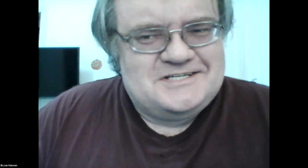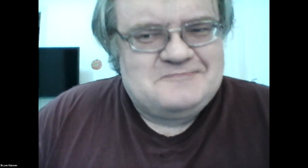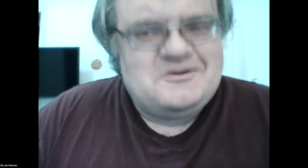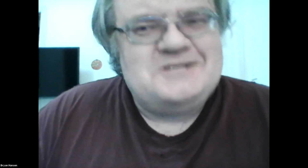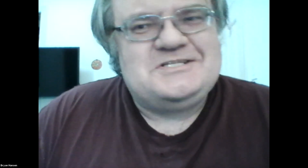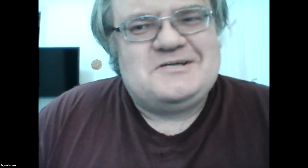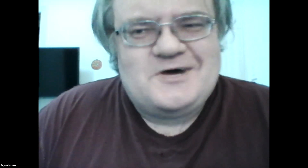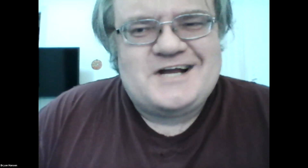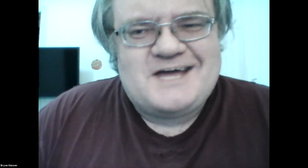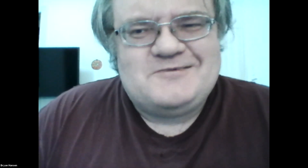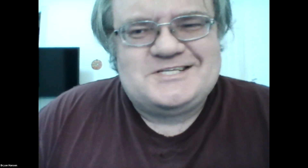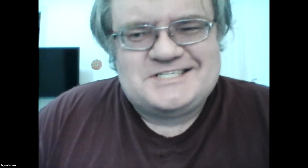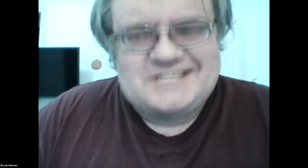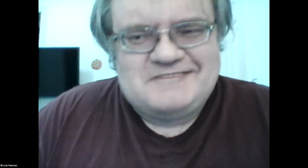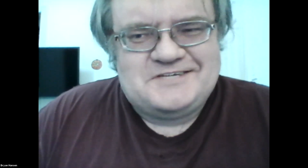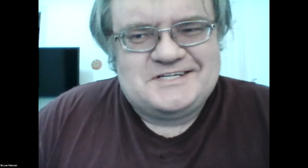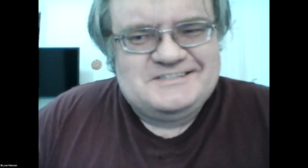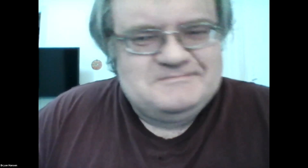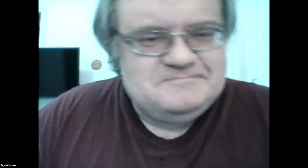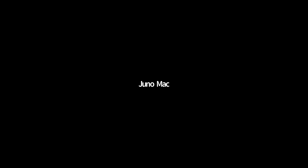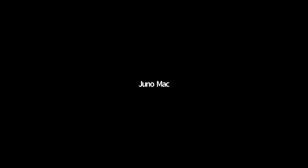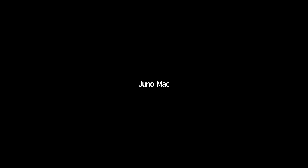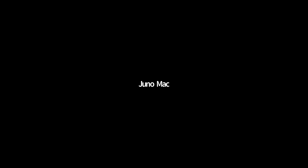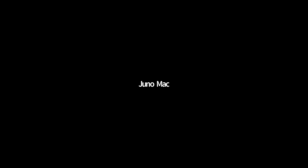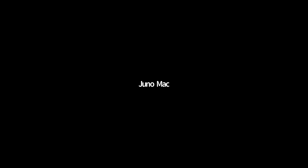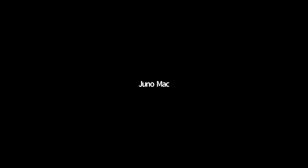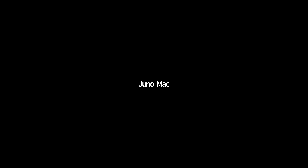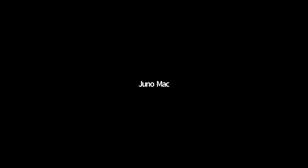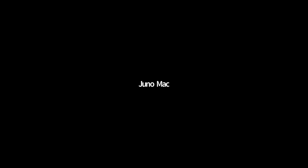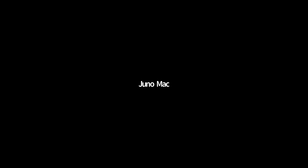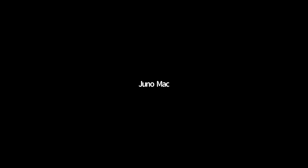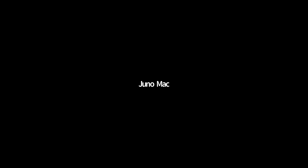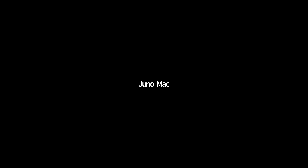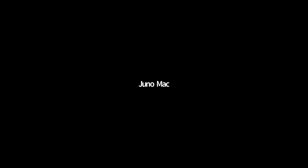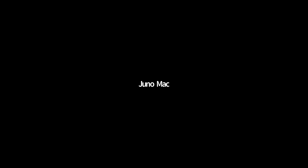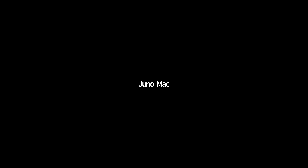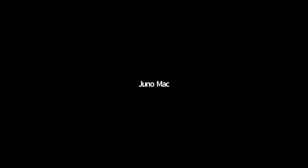was the one I was conceived in.